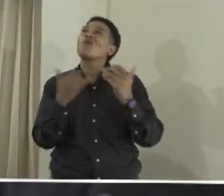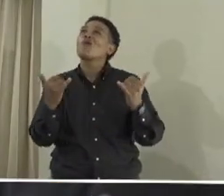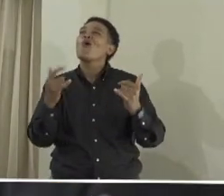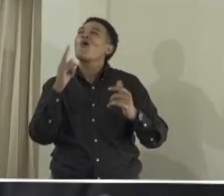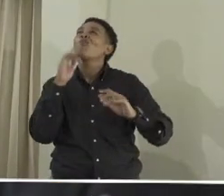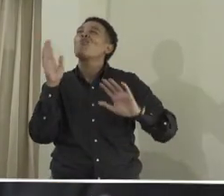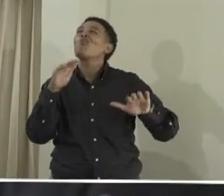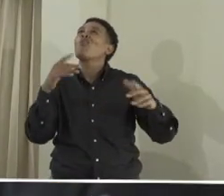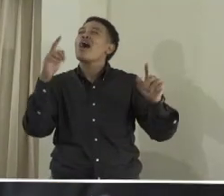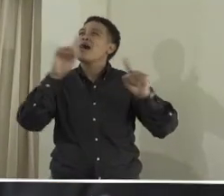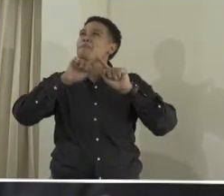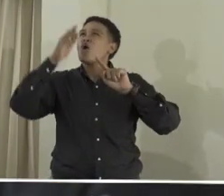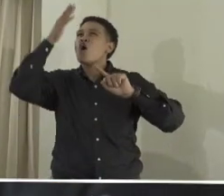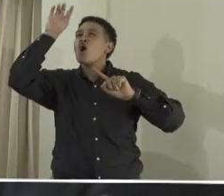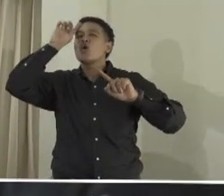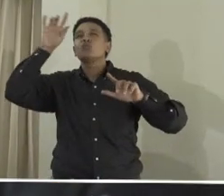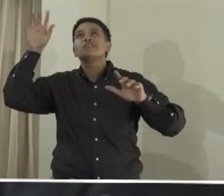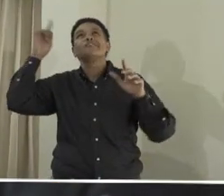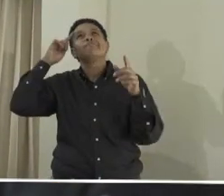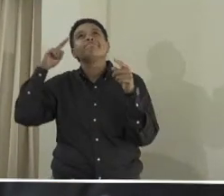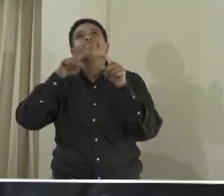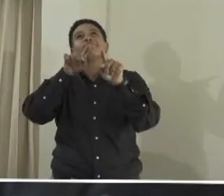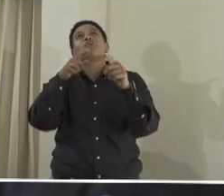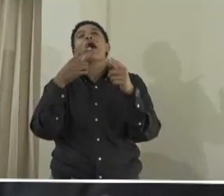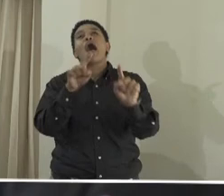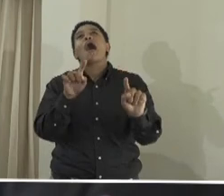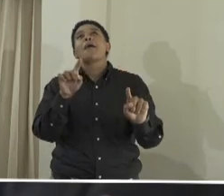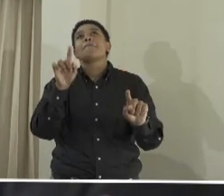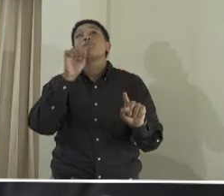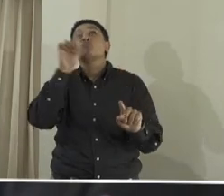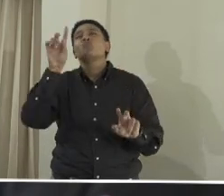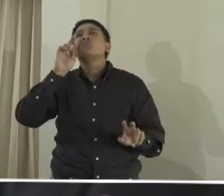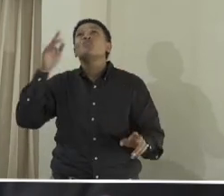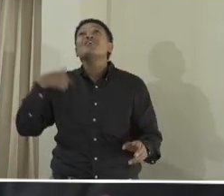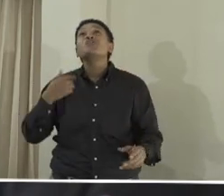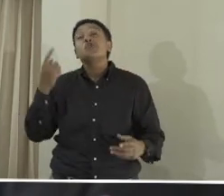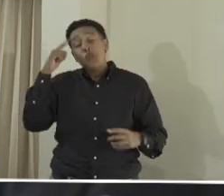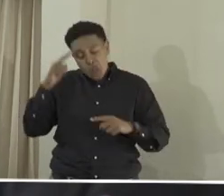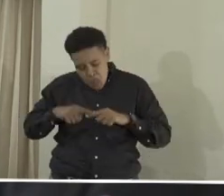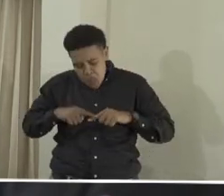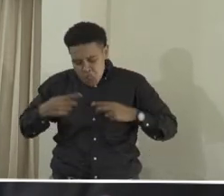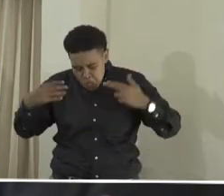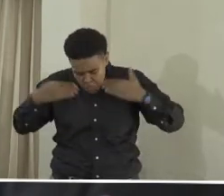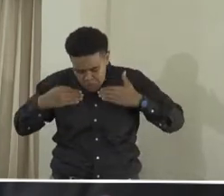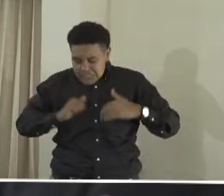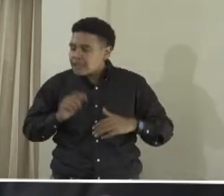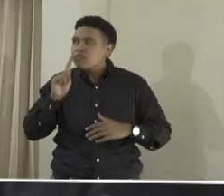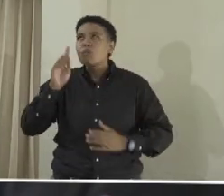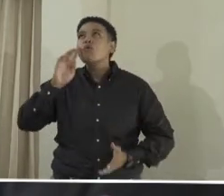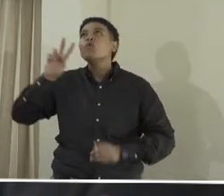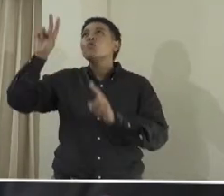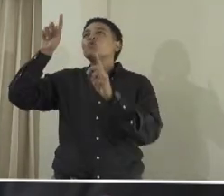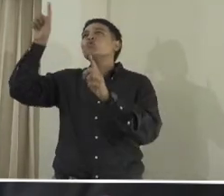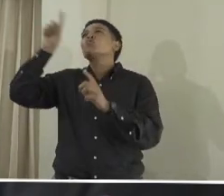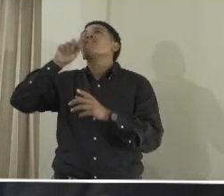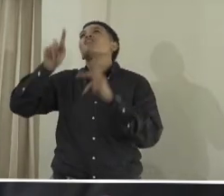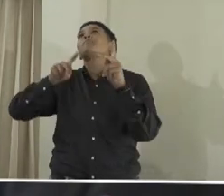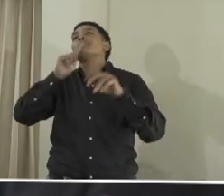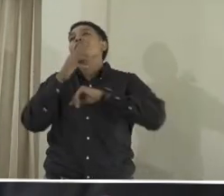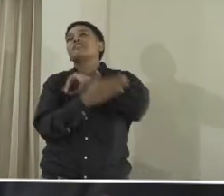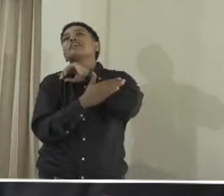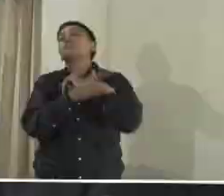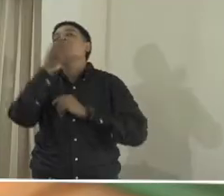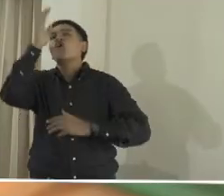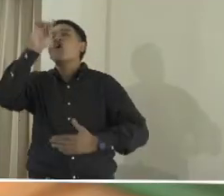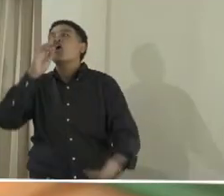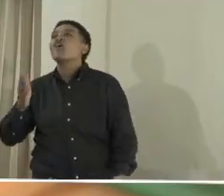that God will be totally non-aligned, totally looking to you and on behalf of the people of this nation. God, I